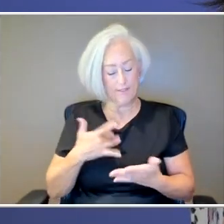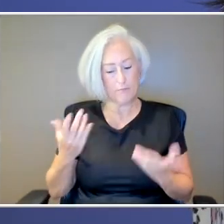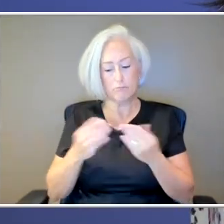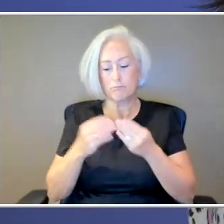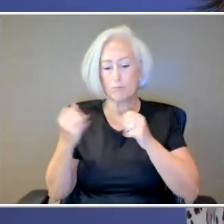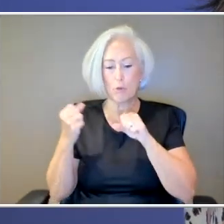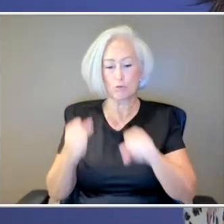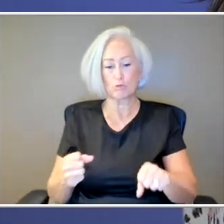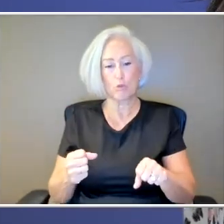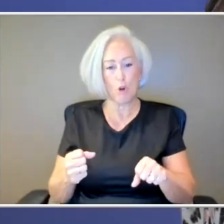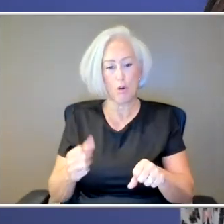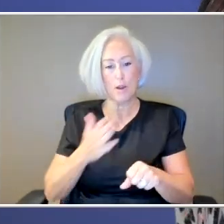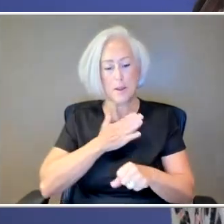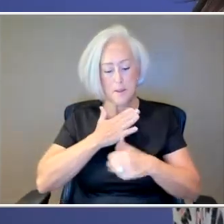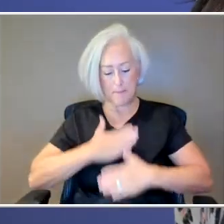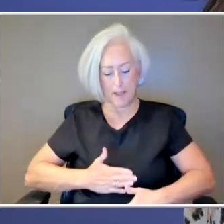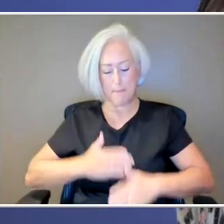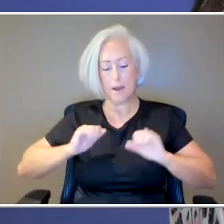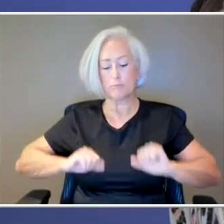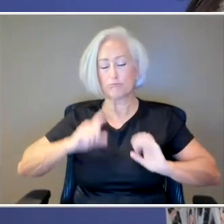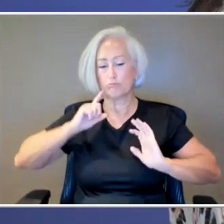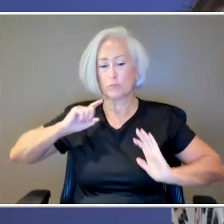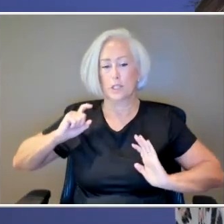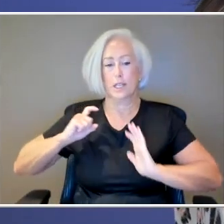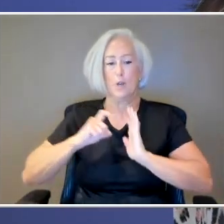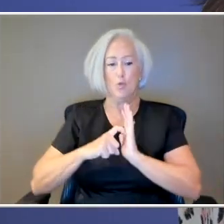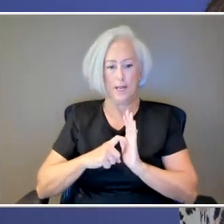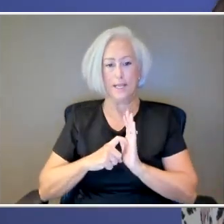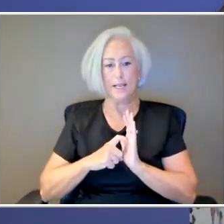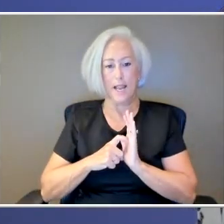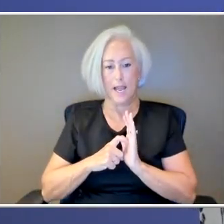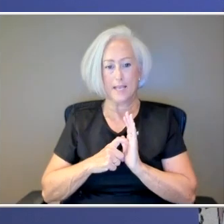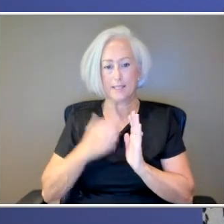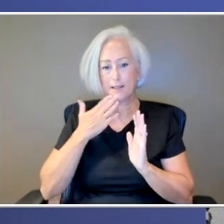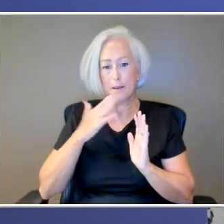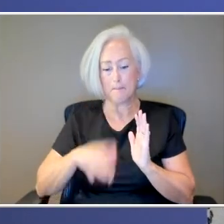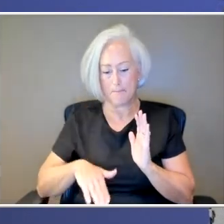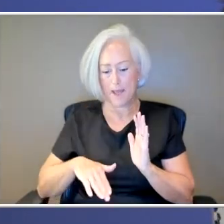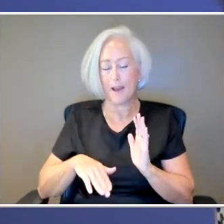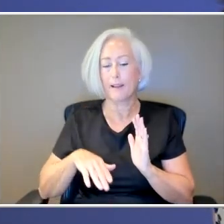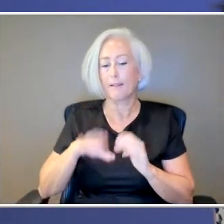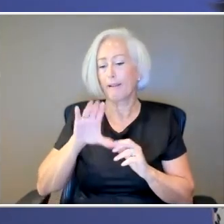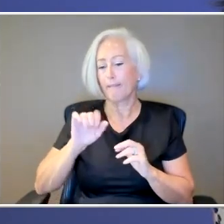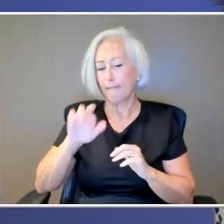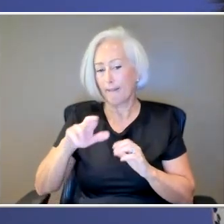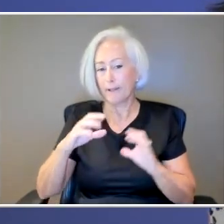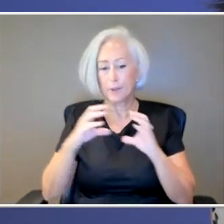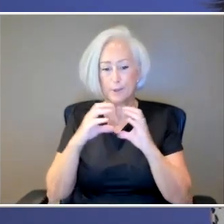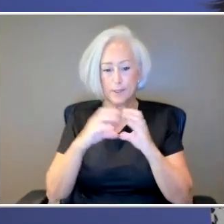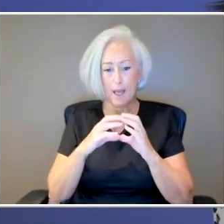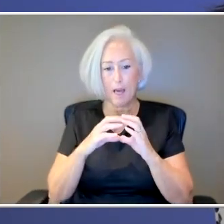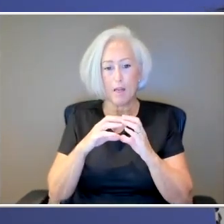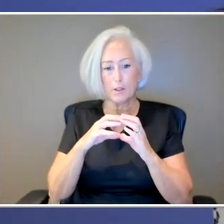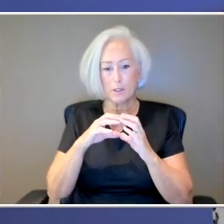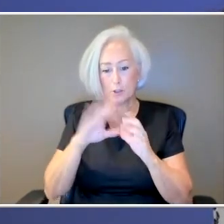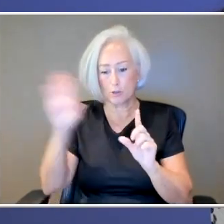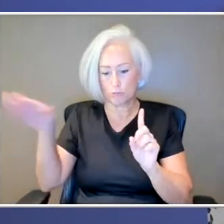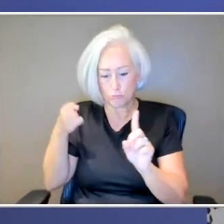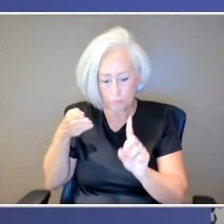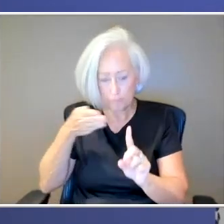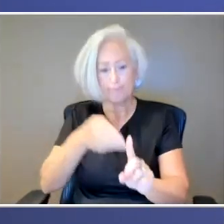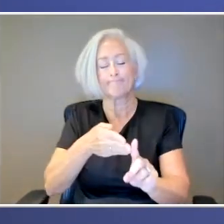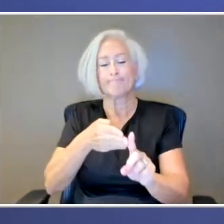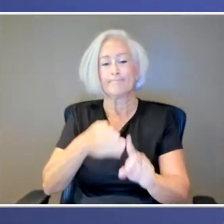the ability to recognize, the bad cancer cells, and I don't know, it gave me like an extra oomph to fight